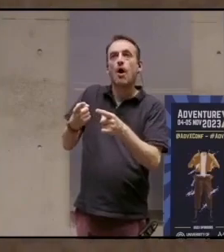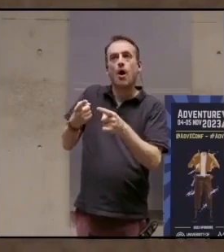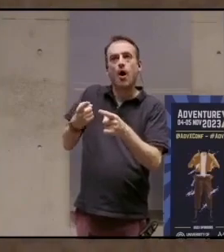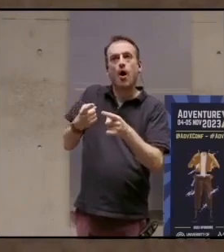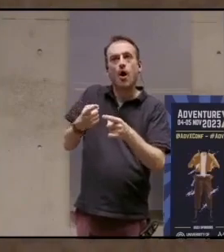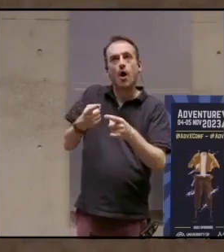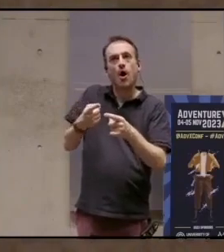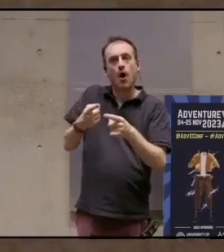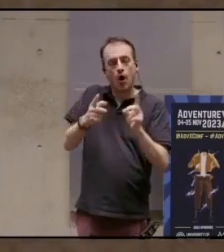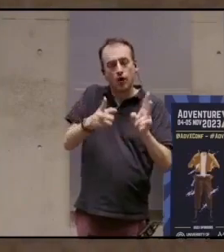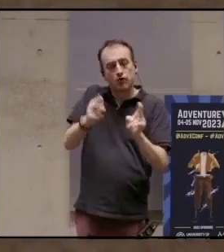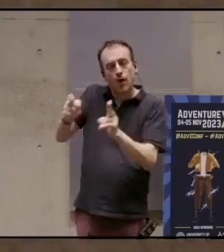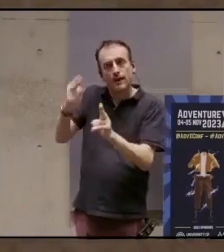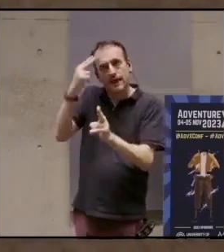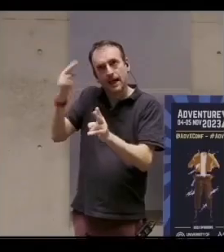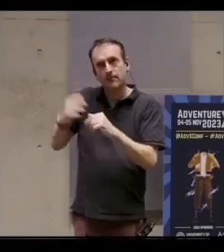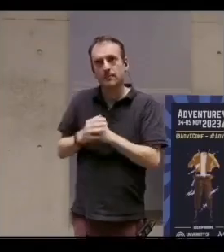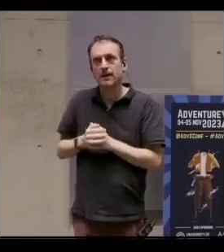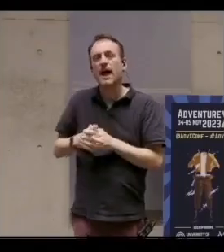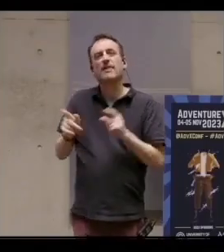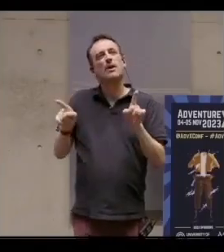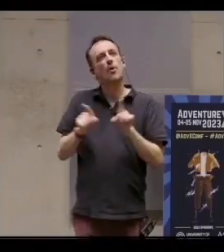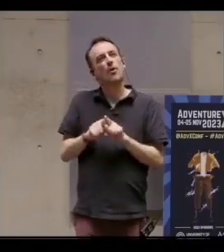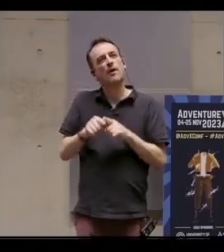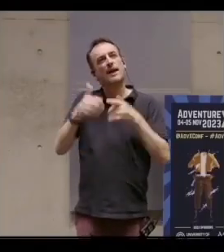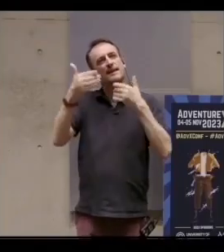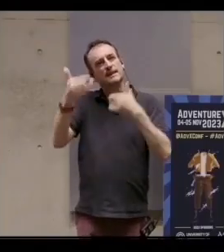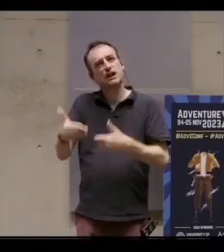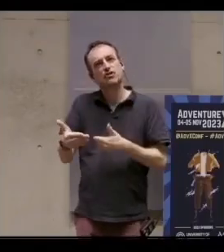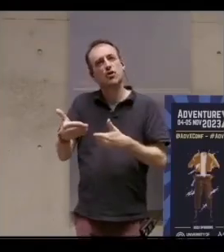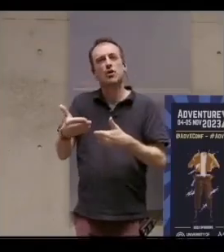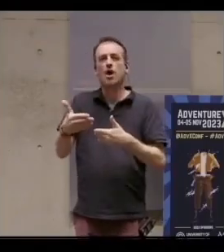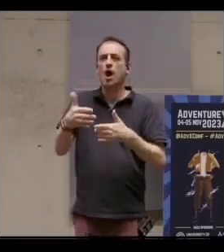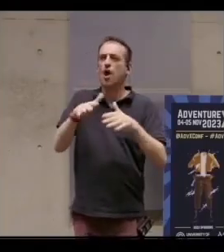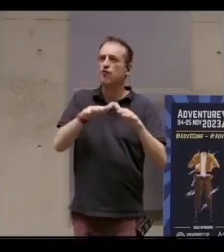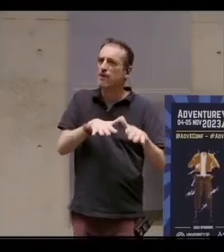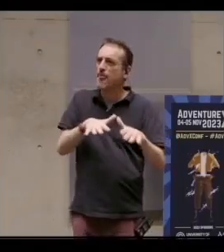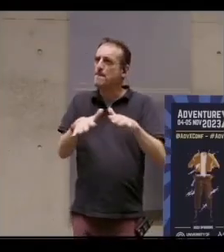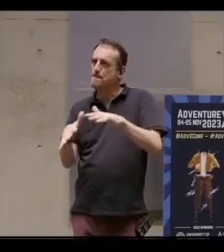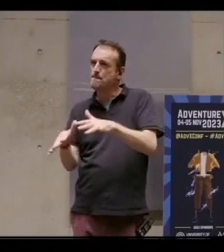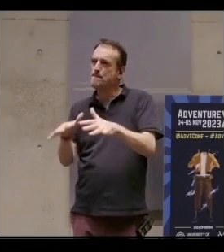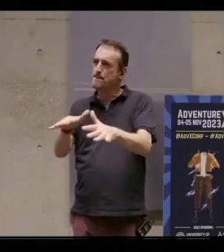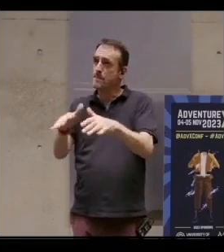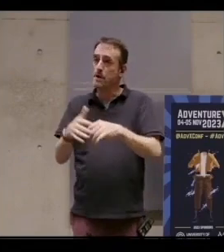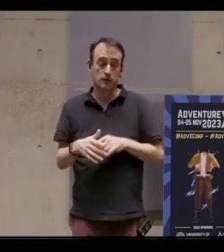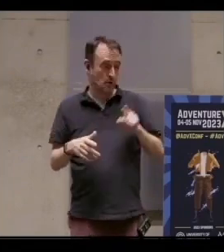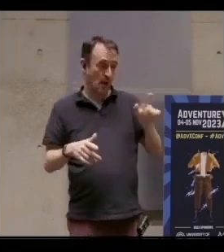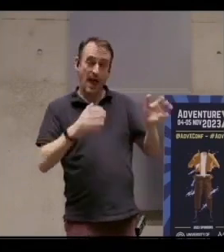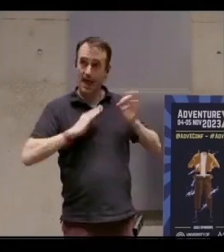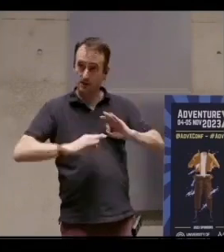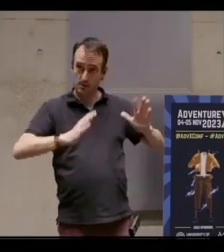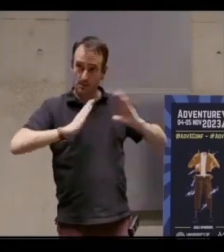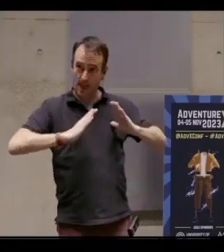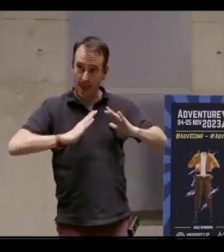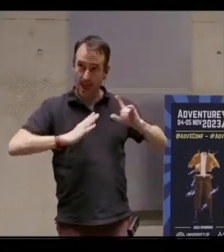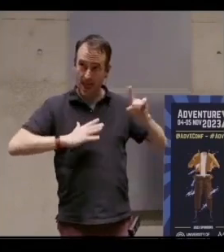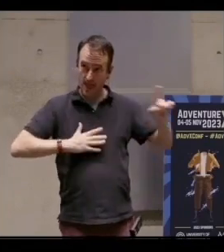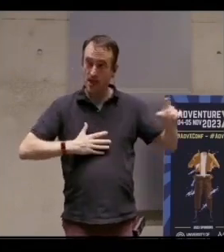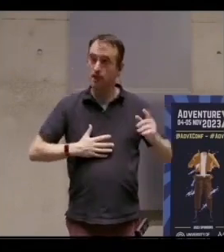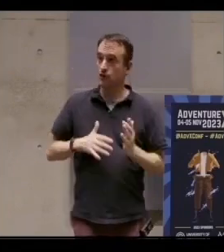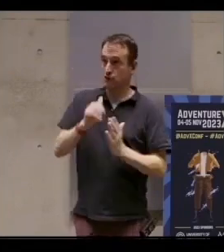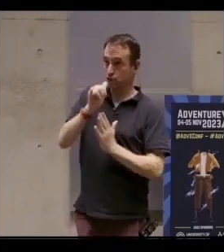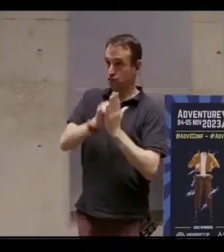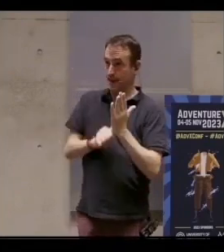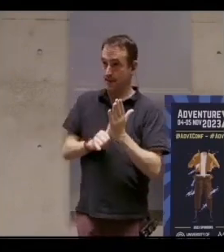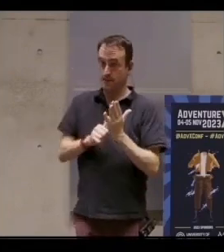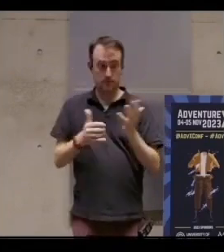And then let's talk about the rhythm of the session a little bit. So after onboarding, we'll start going down the script I've prepared and getting our